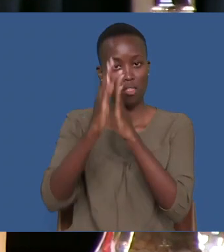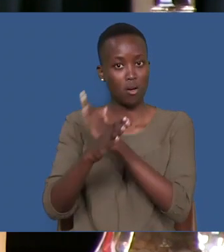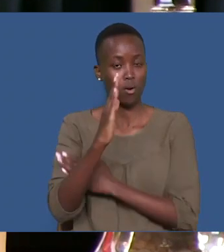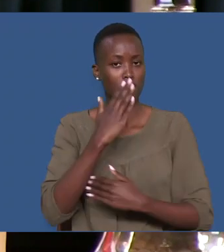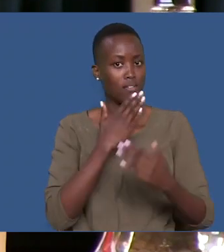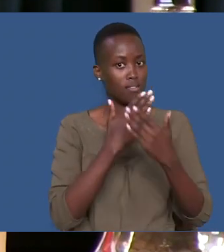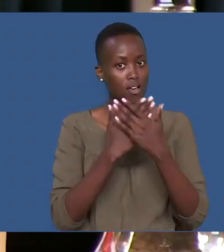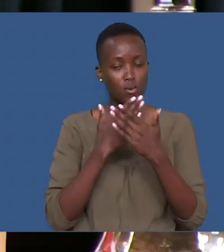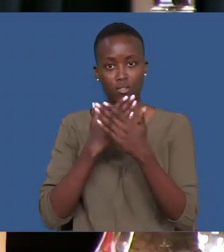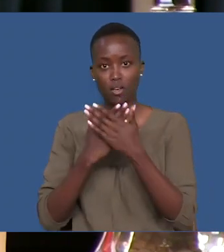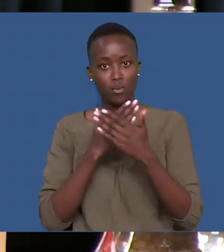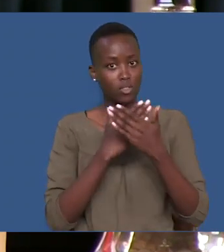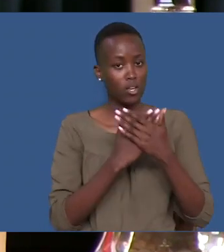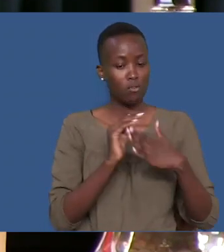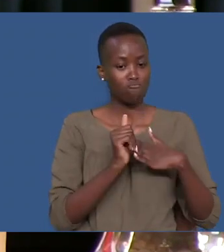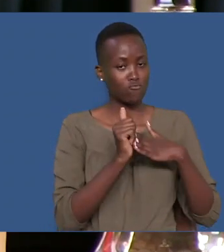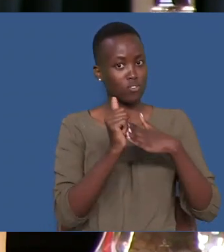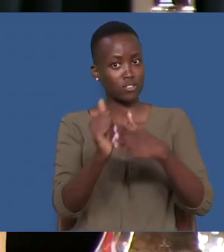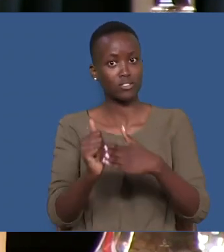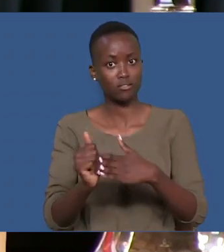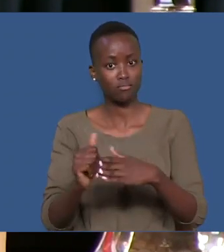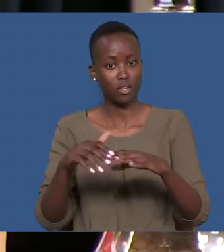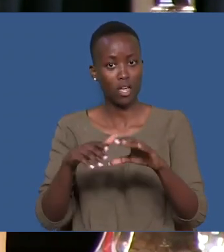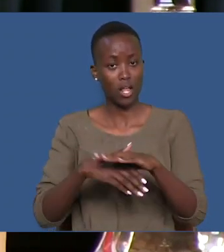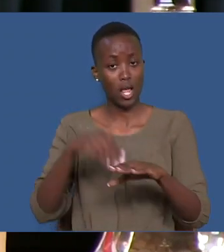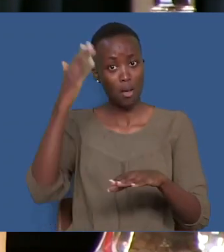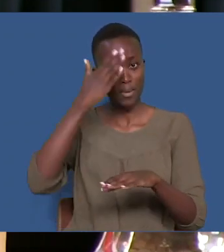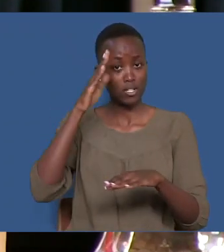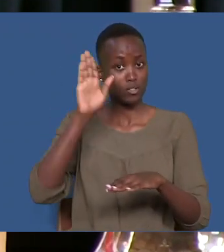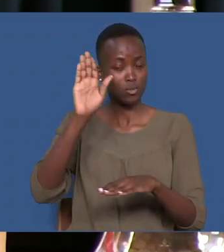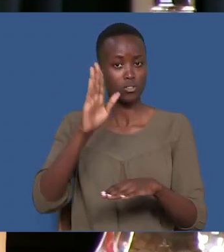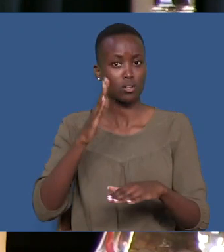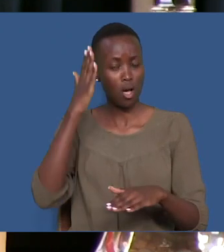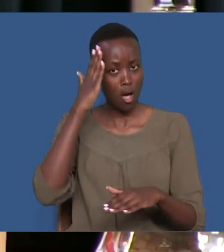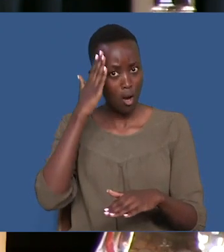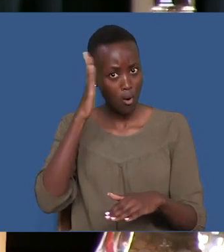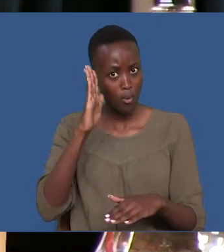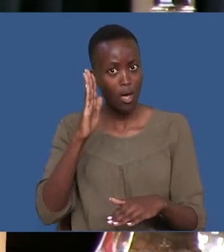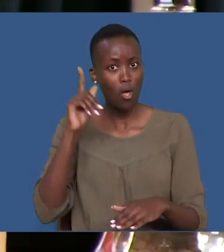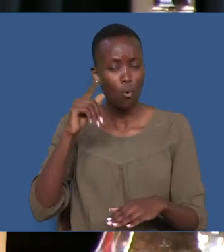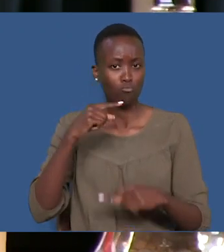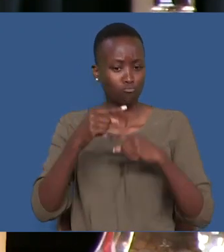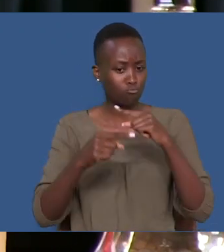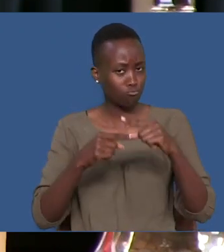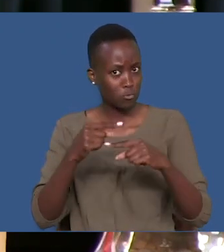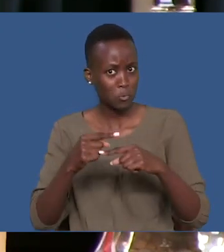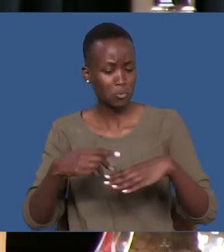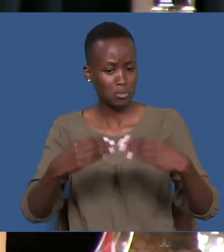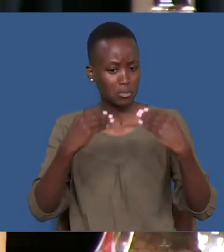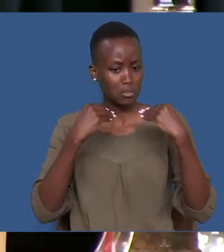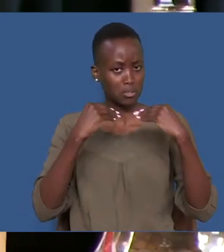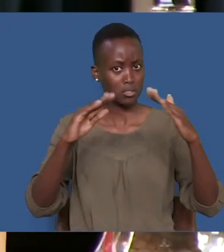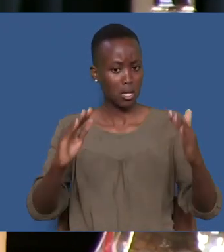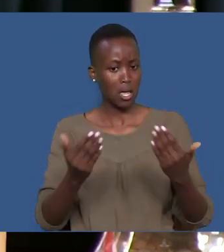once again for guiding us into your presence this morning. We know that you intend to feed us. You intend to